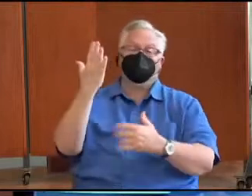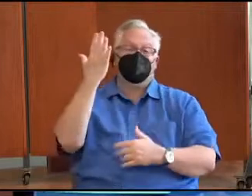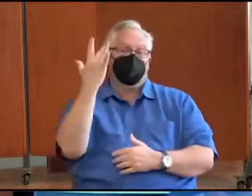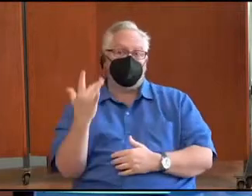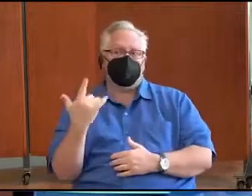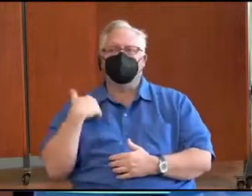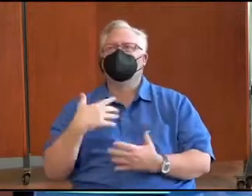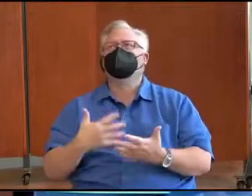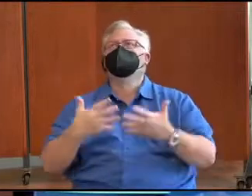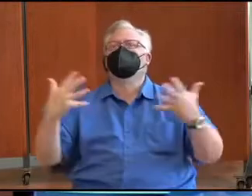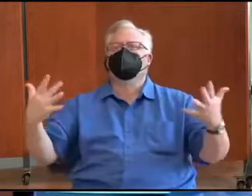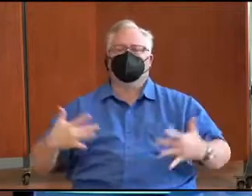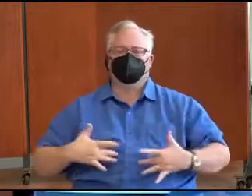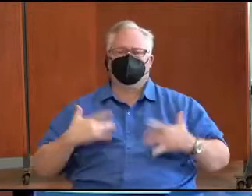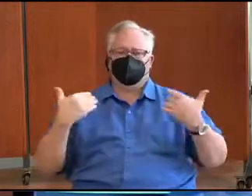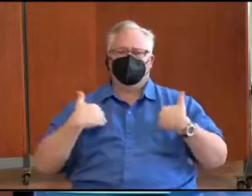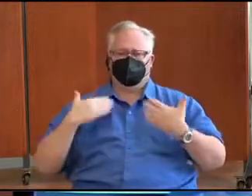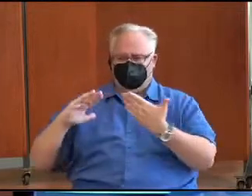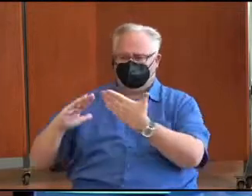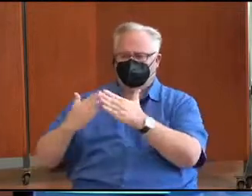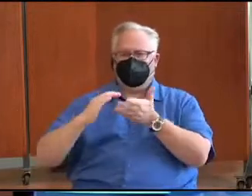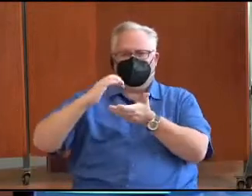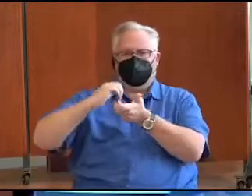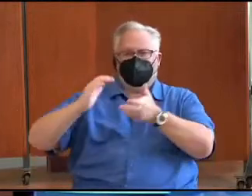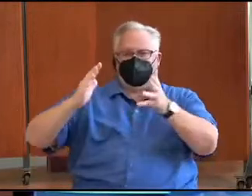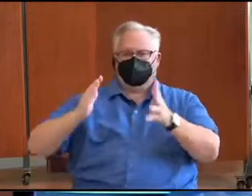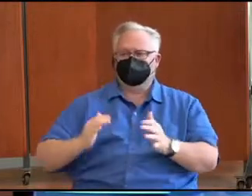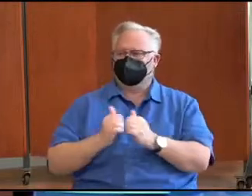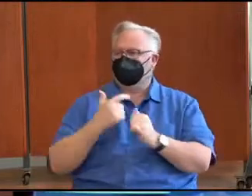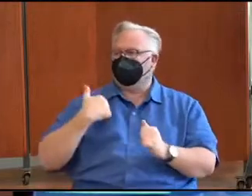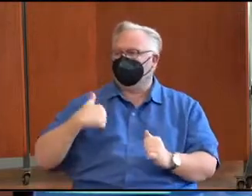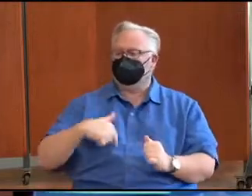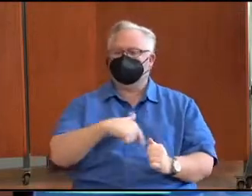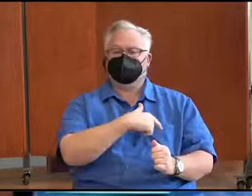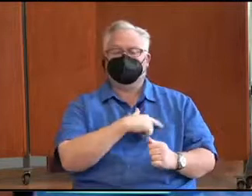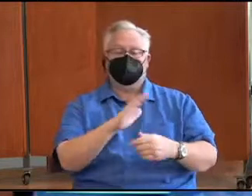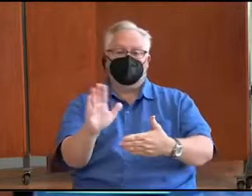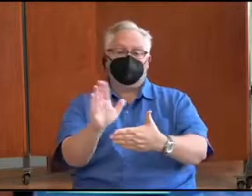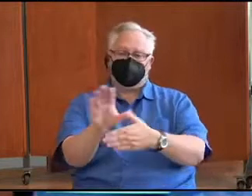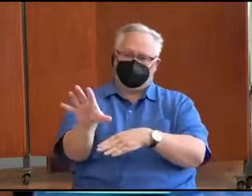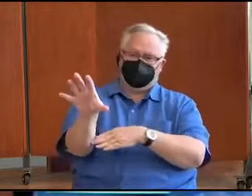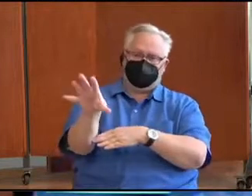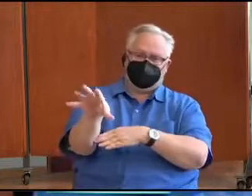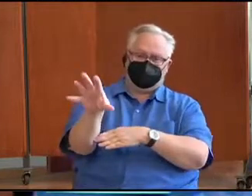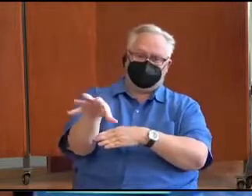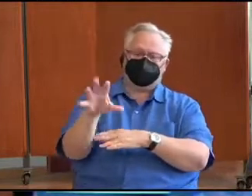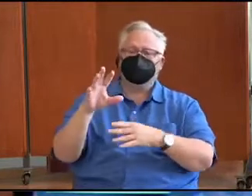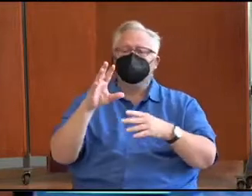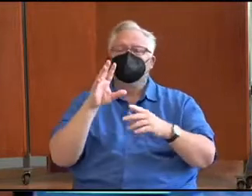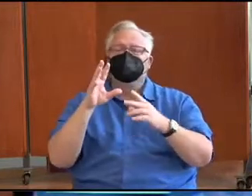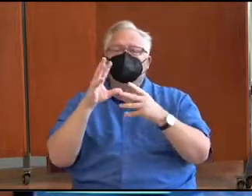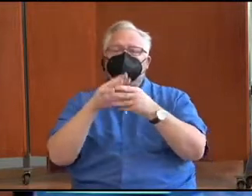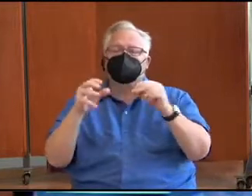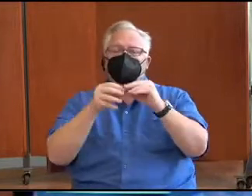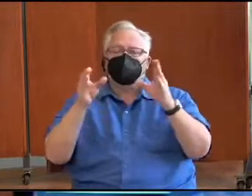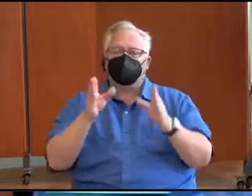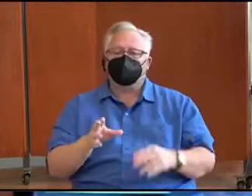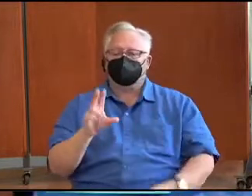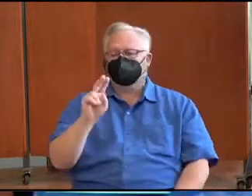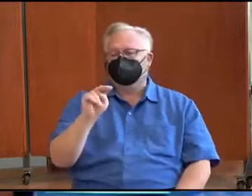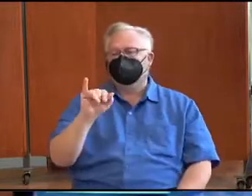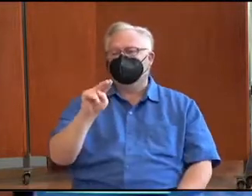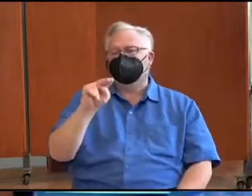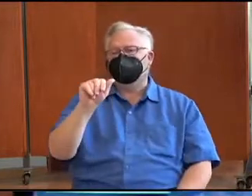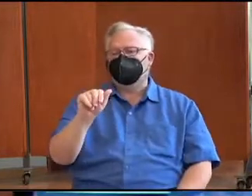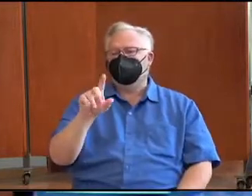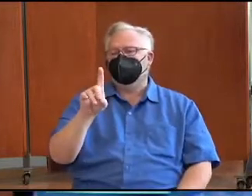so glad that we have our community partners with us. This video was filmed and narrated by our own Nina Douglas, one